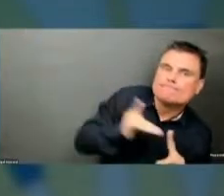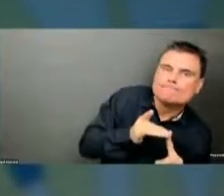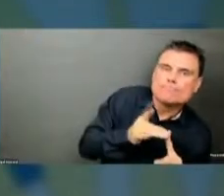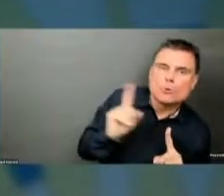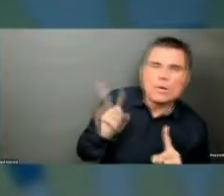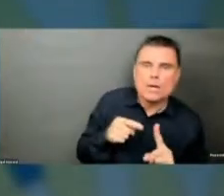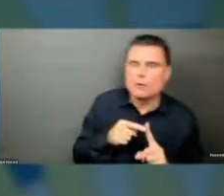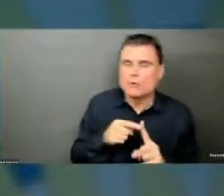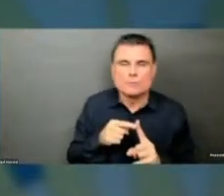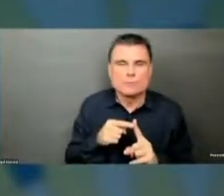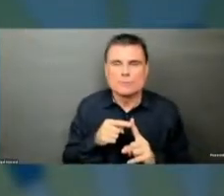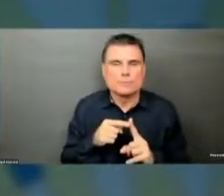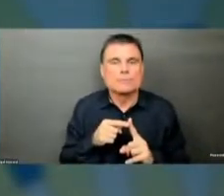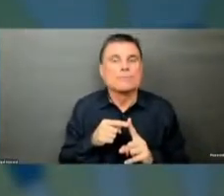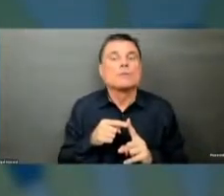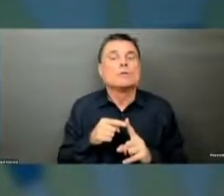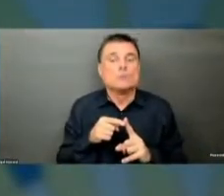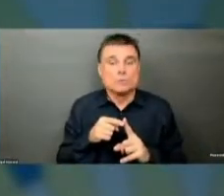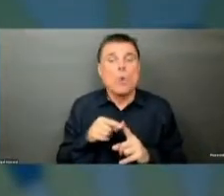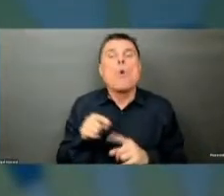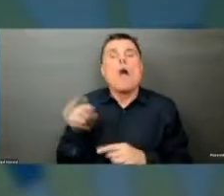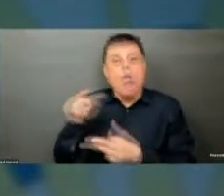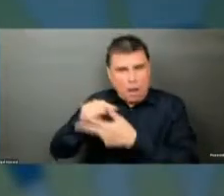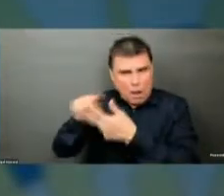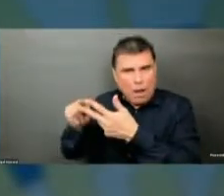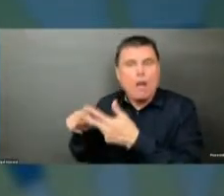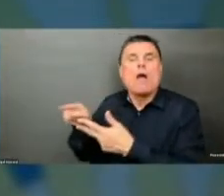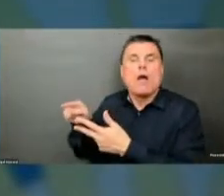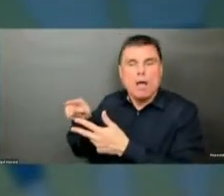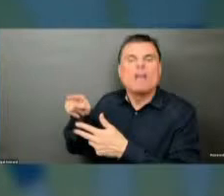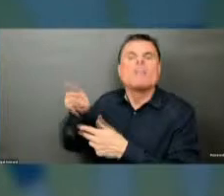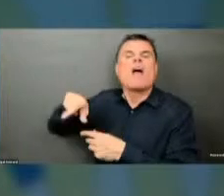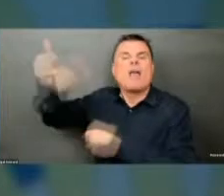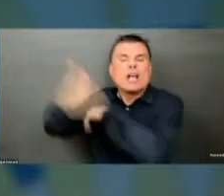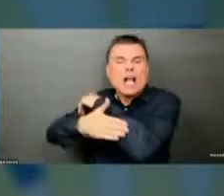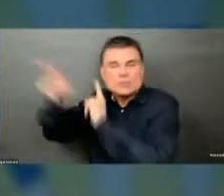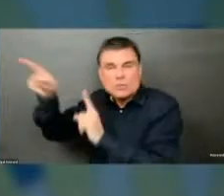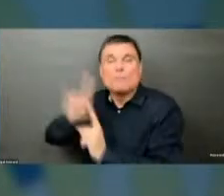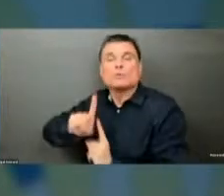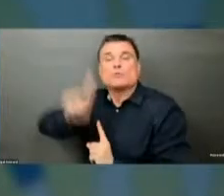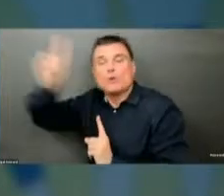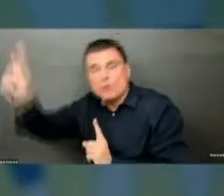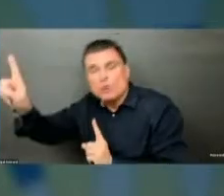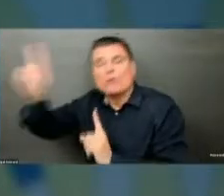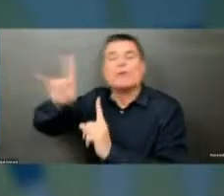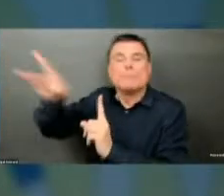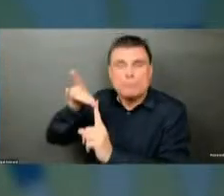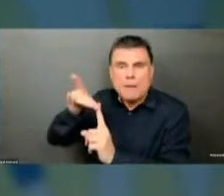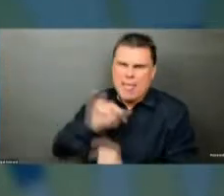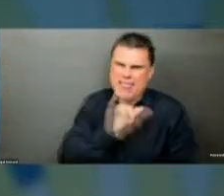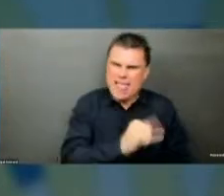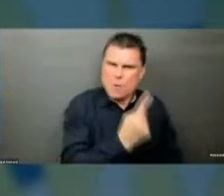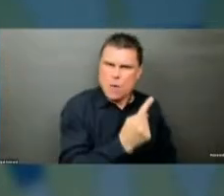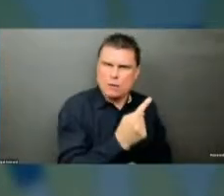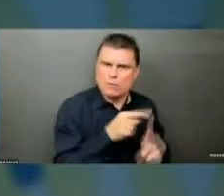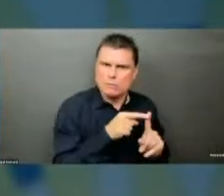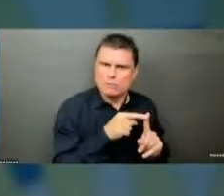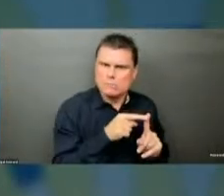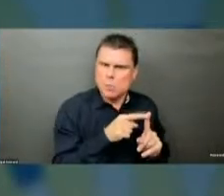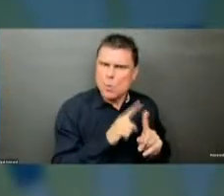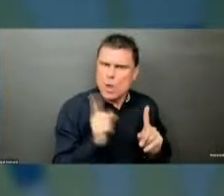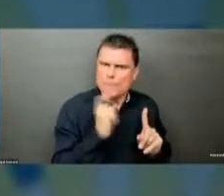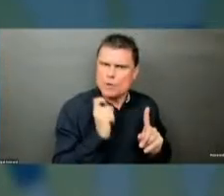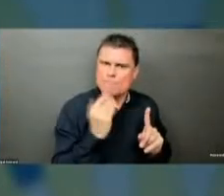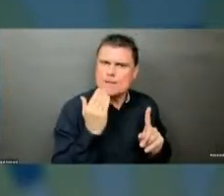from travel or locally. So this is more concerning to us. Again, we don't seem to be seeing